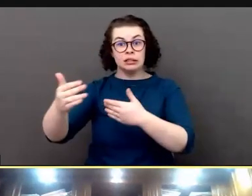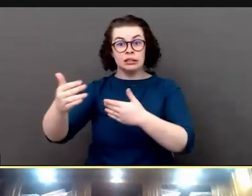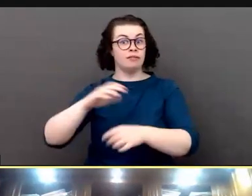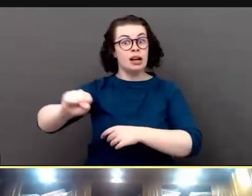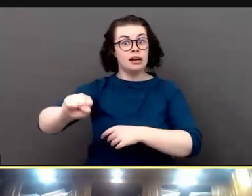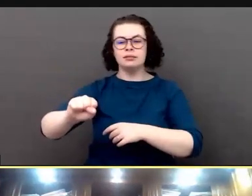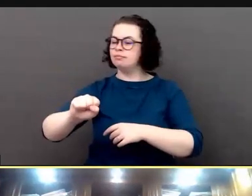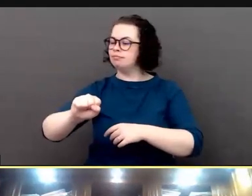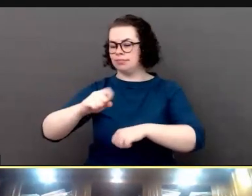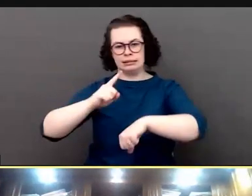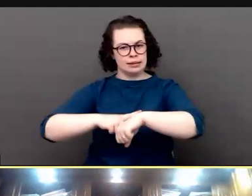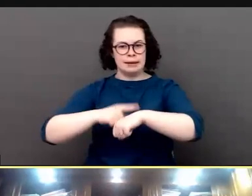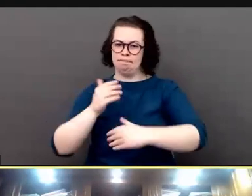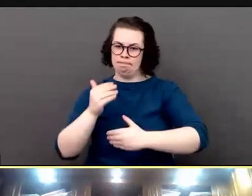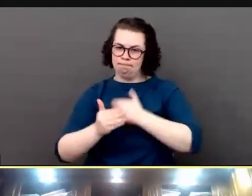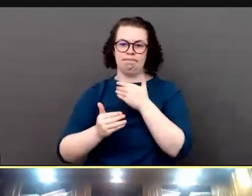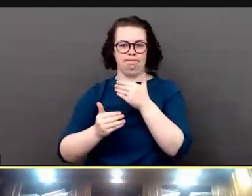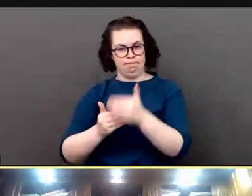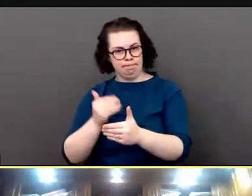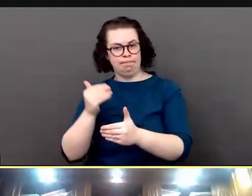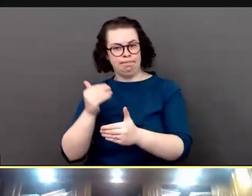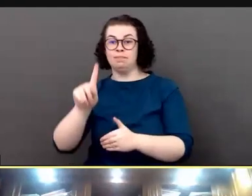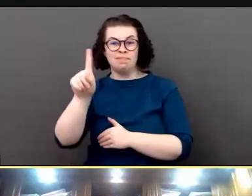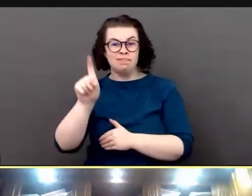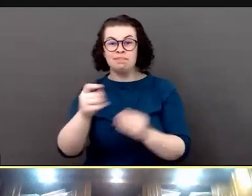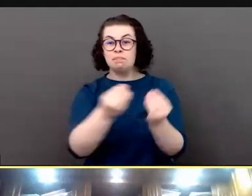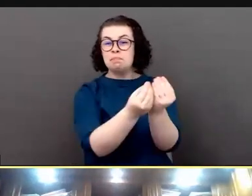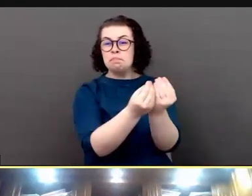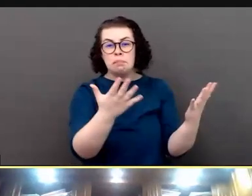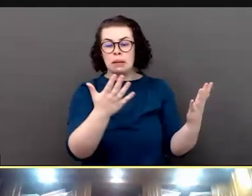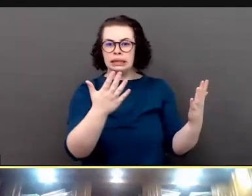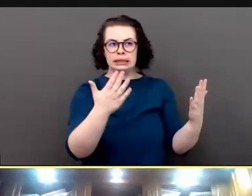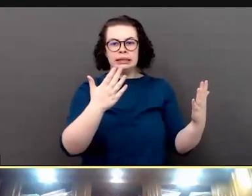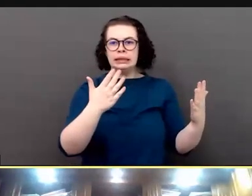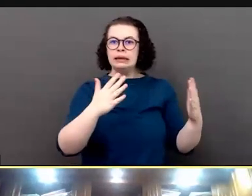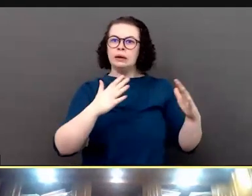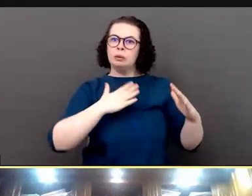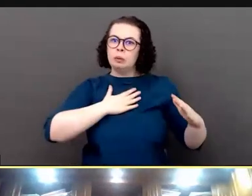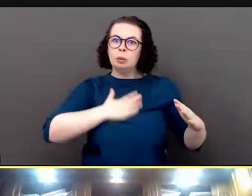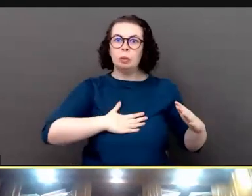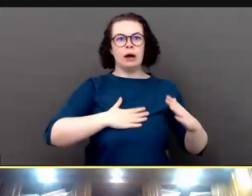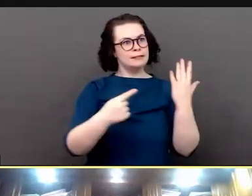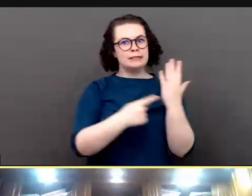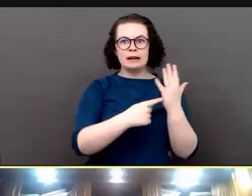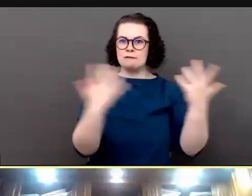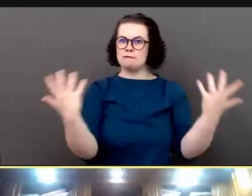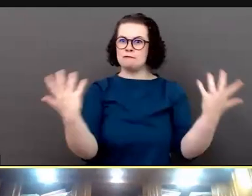the field was not ready to set up common technical requirements. The divergence